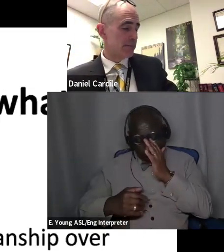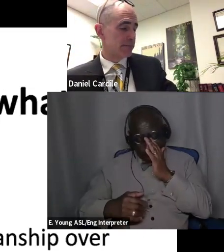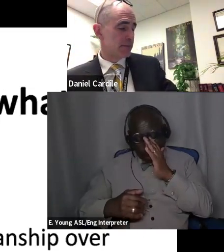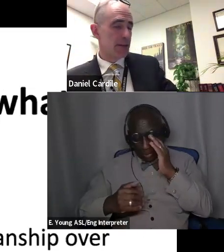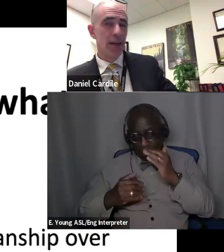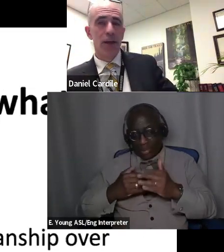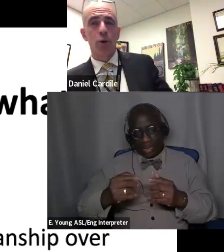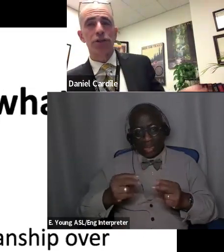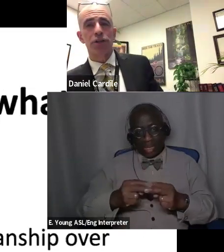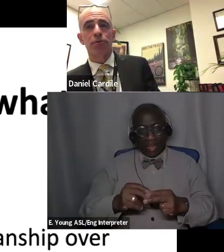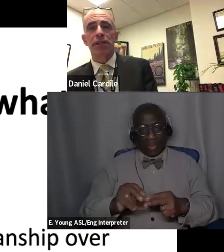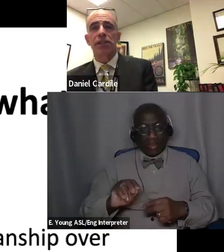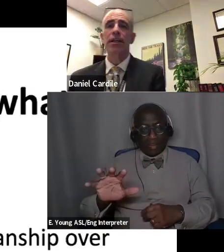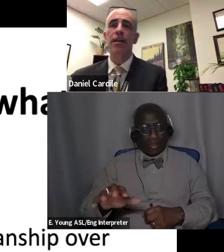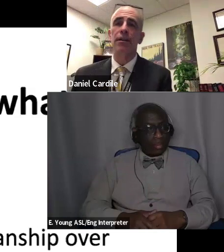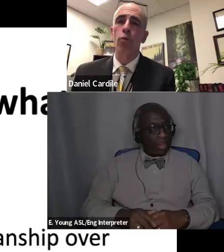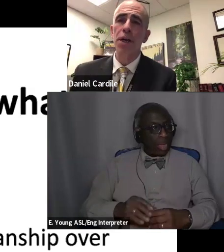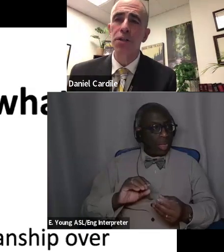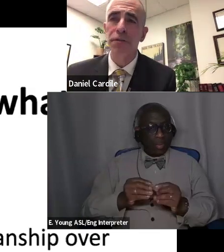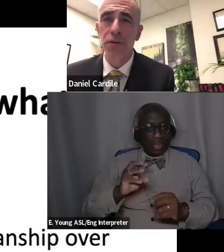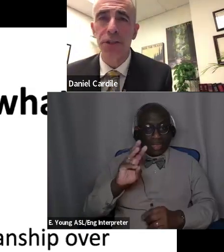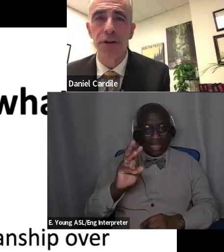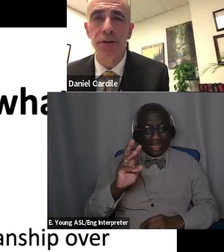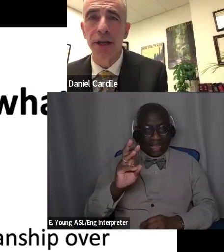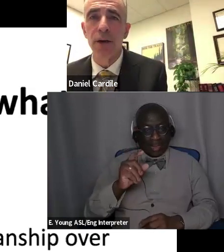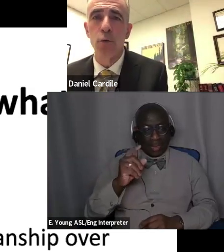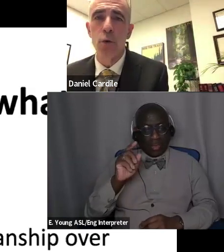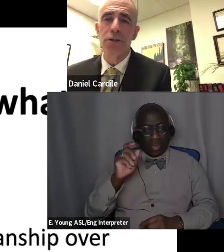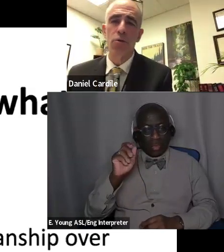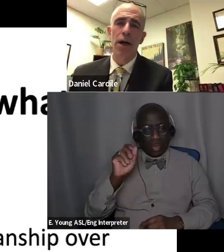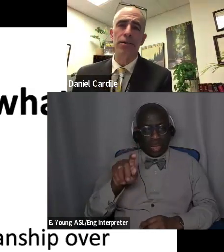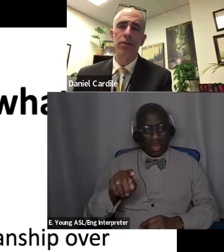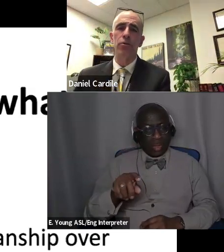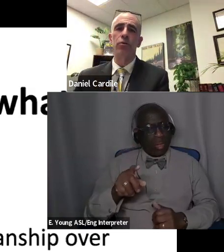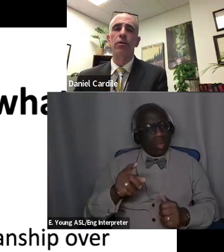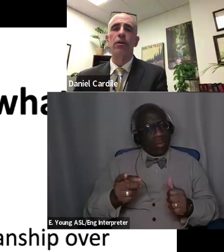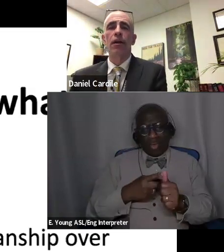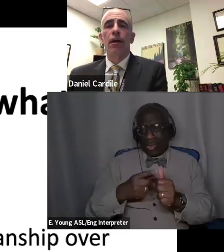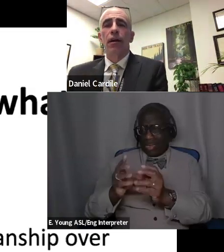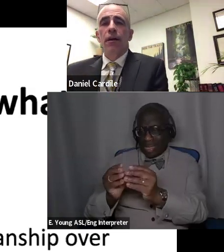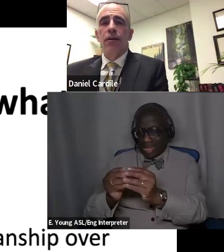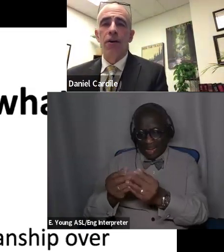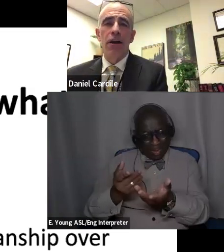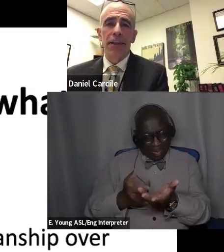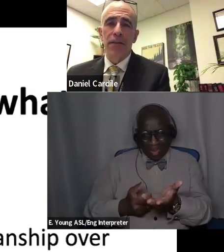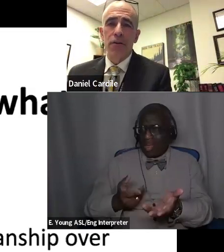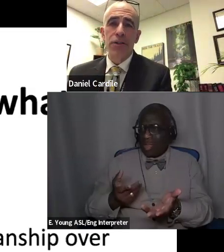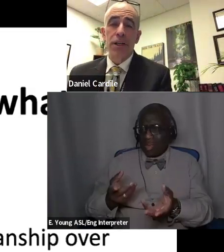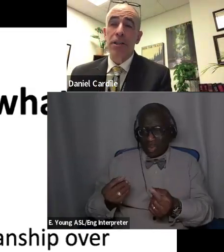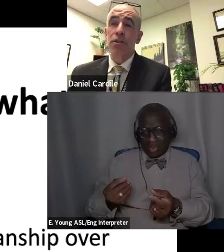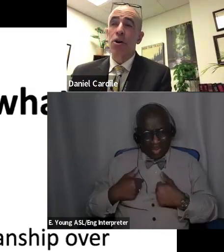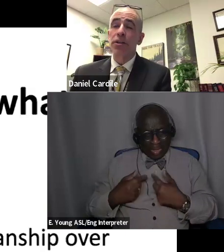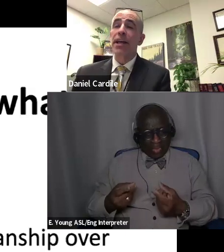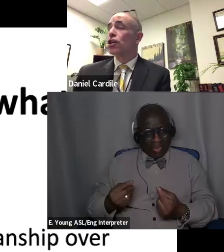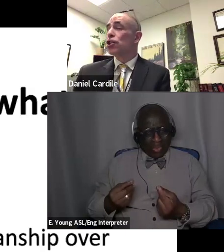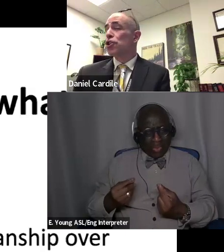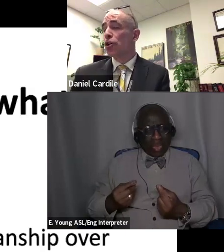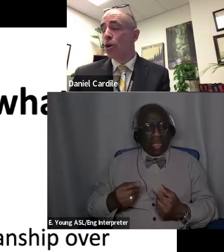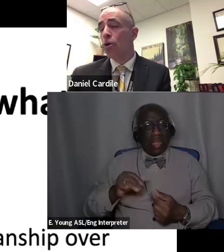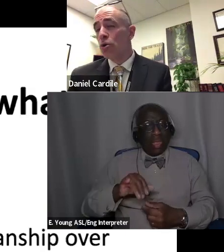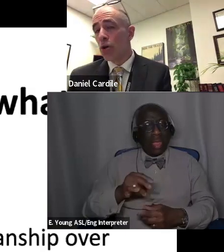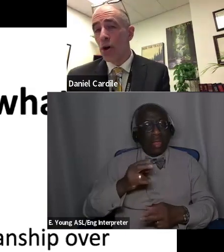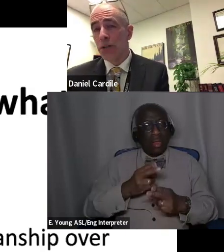All right. Question number 16. What is the first hearing and what do I do? All right. That first hearing is called